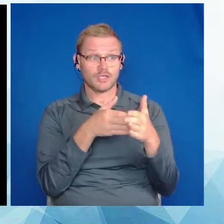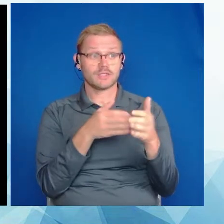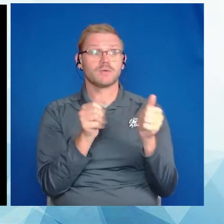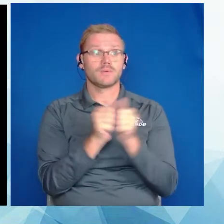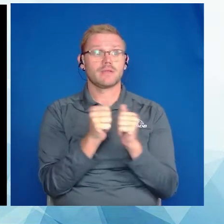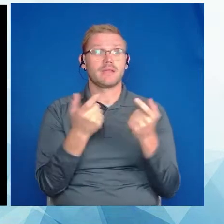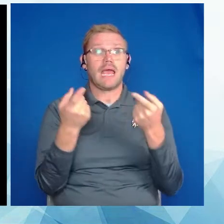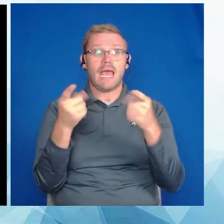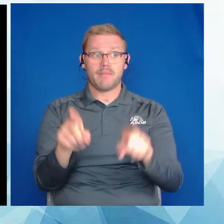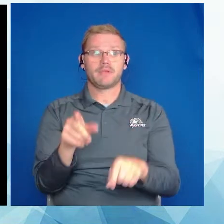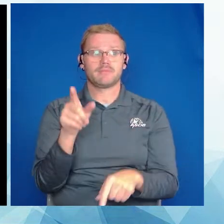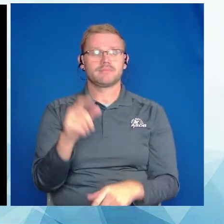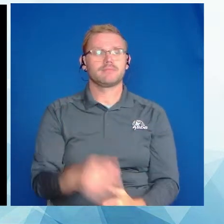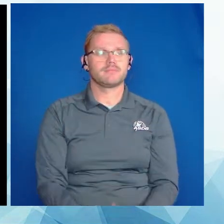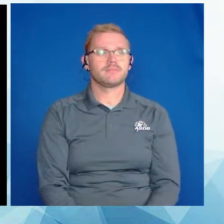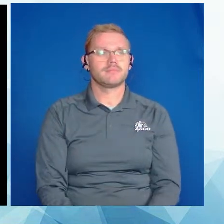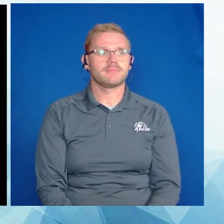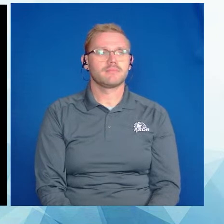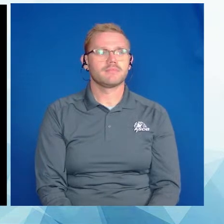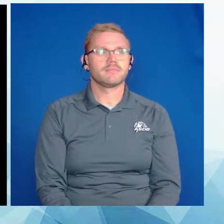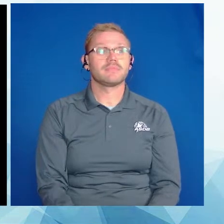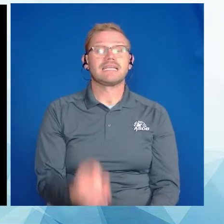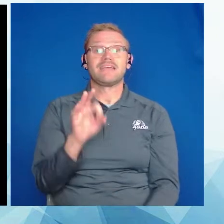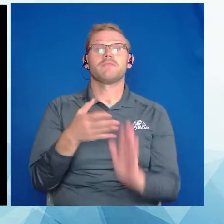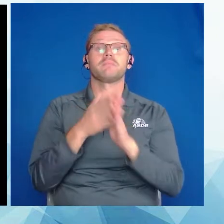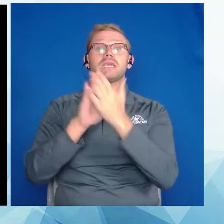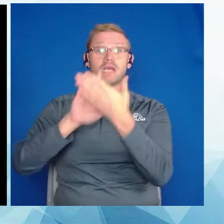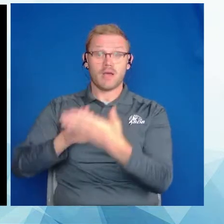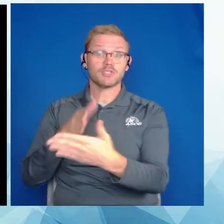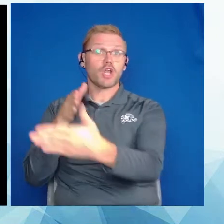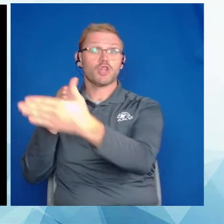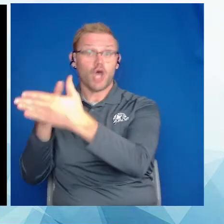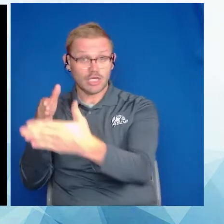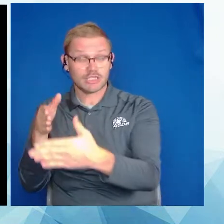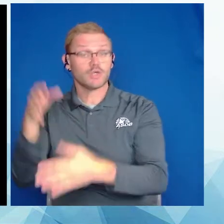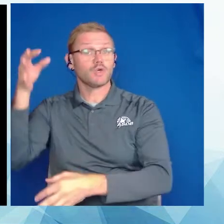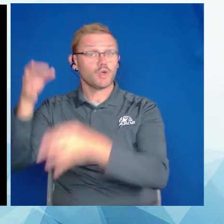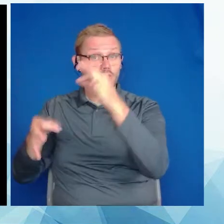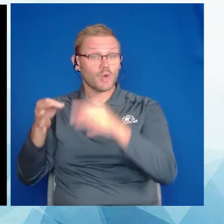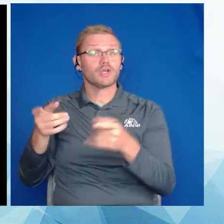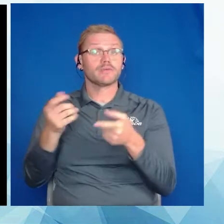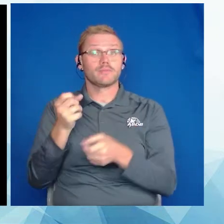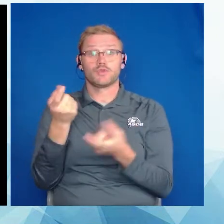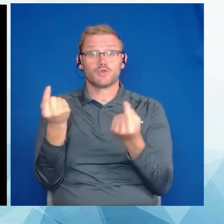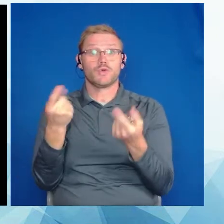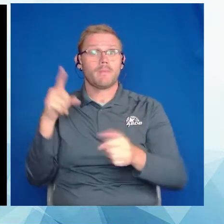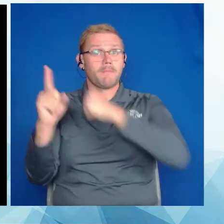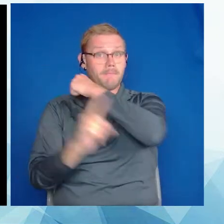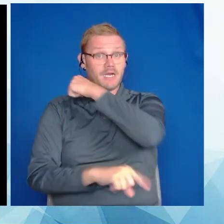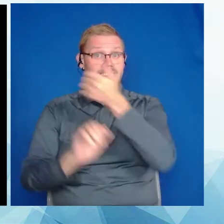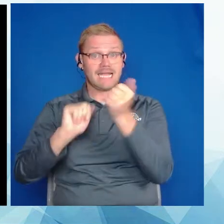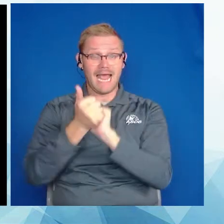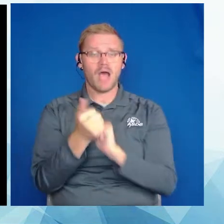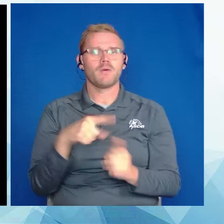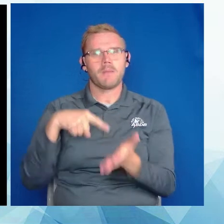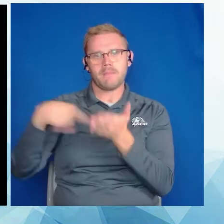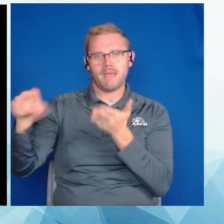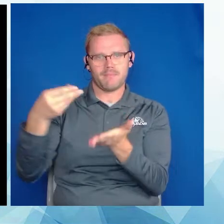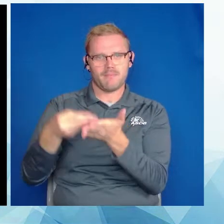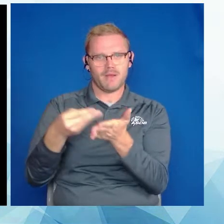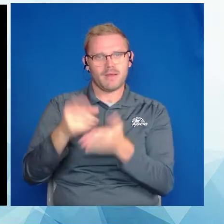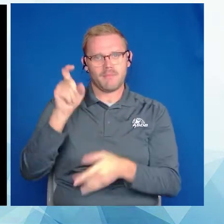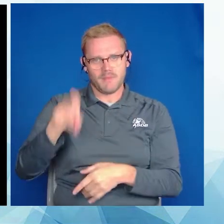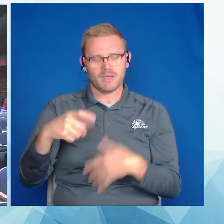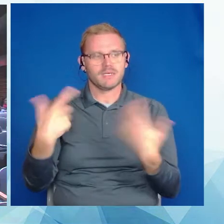usually meets. If it goes to a lawsuit, the court may impose penalties, and the board may not expend